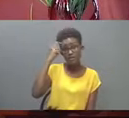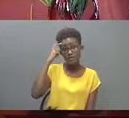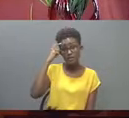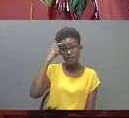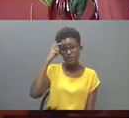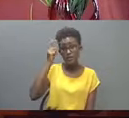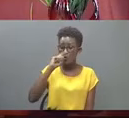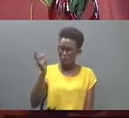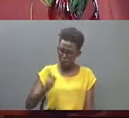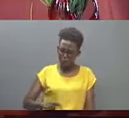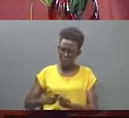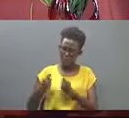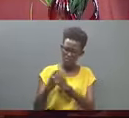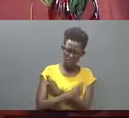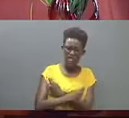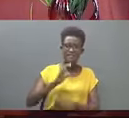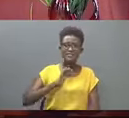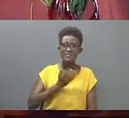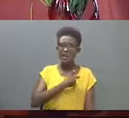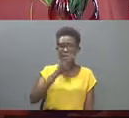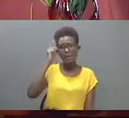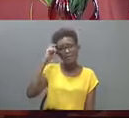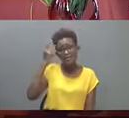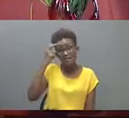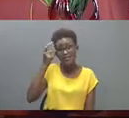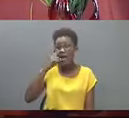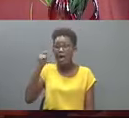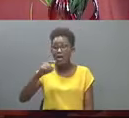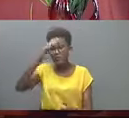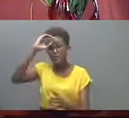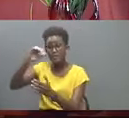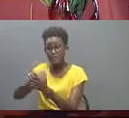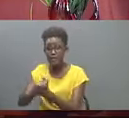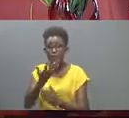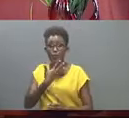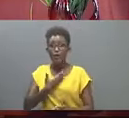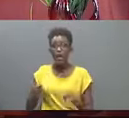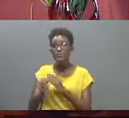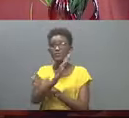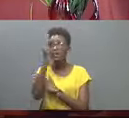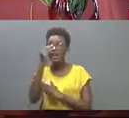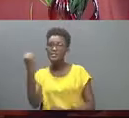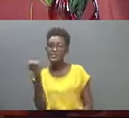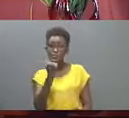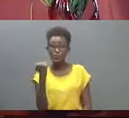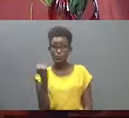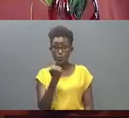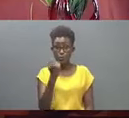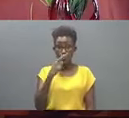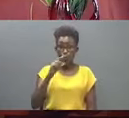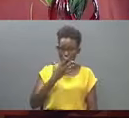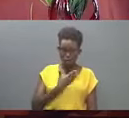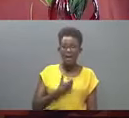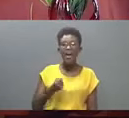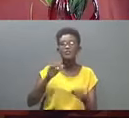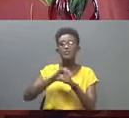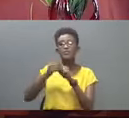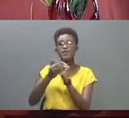We have to change our mindset and believe that we belong to a mighty God. We have the image of God.